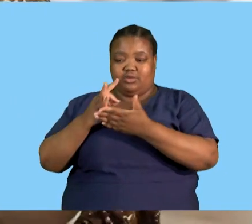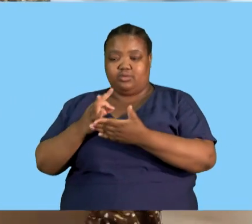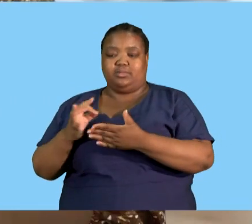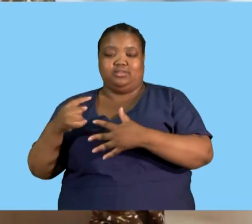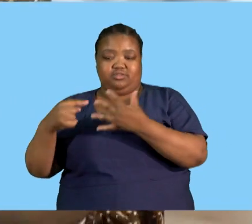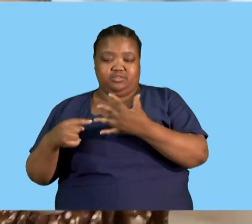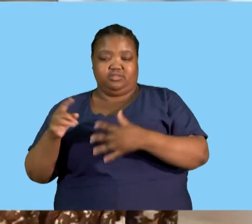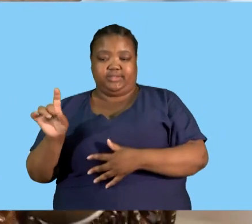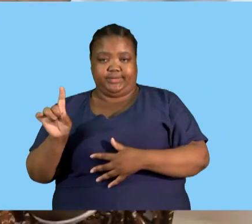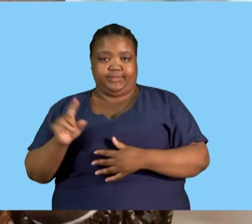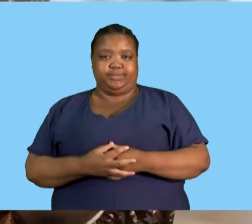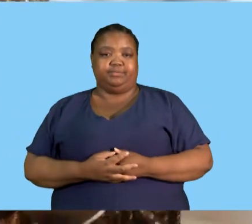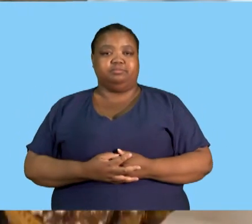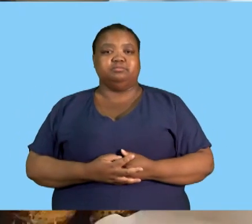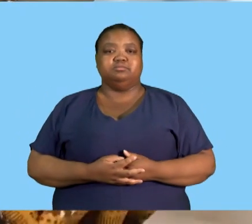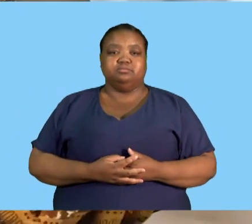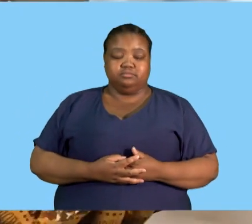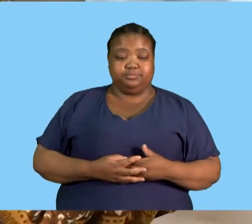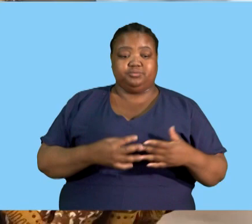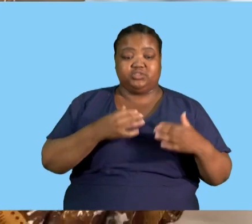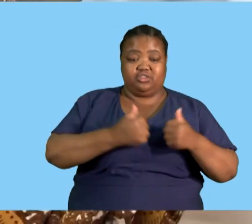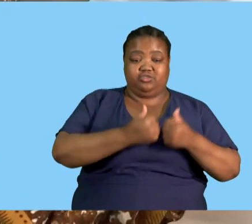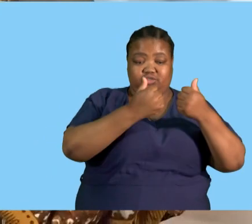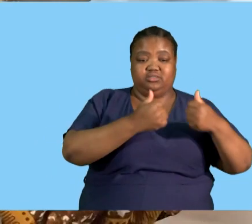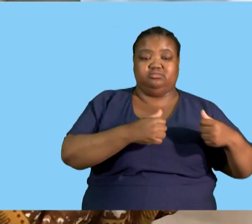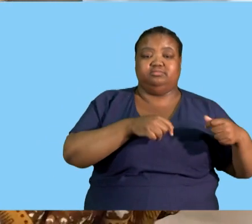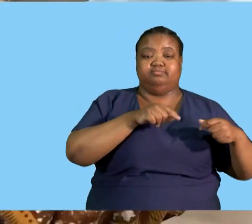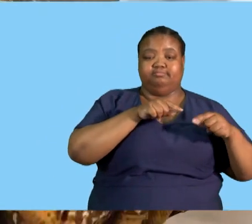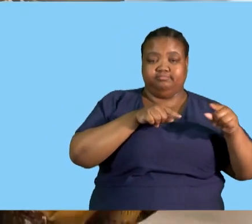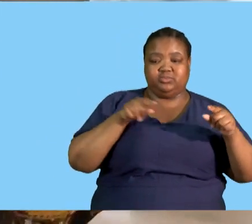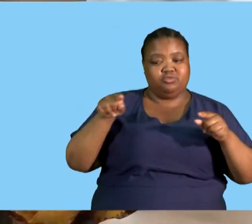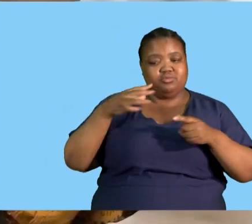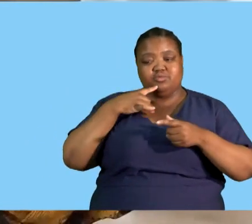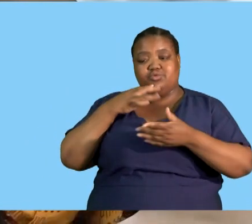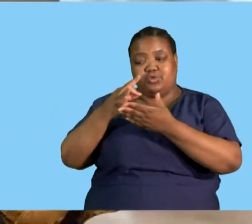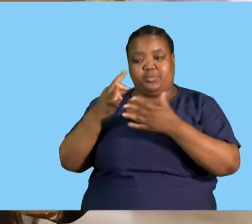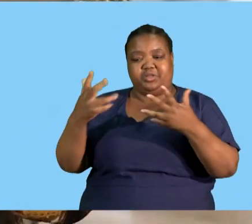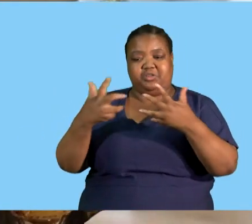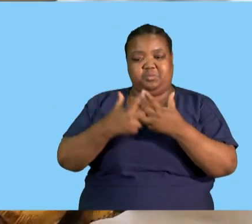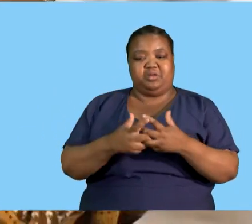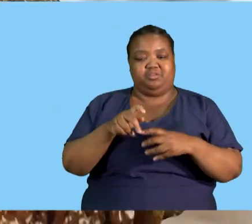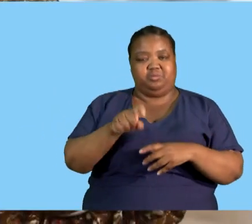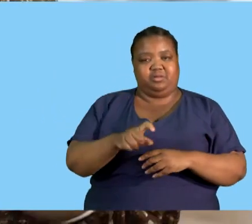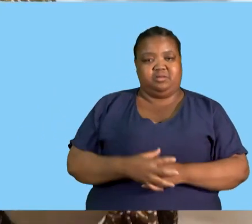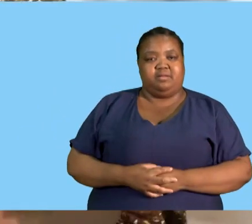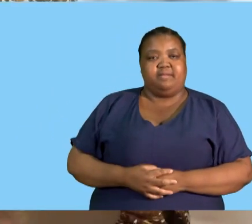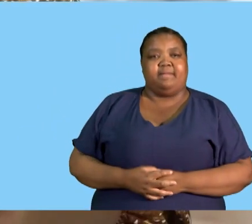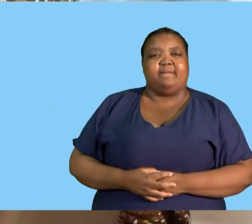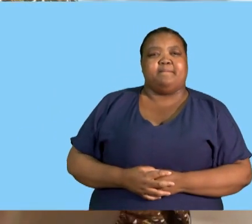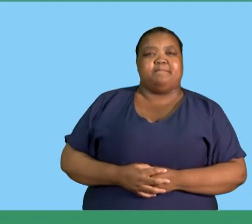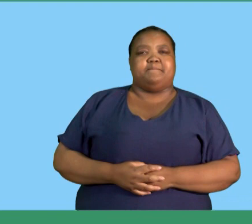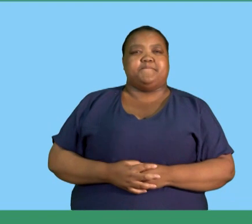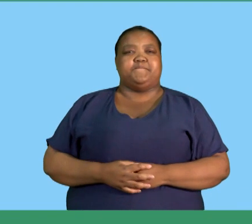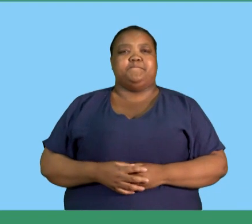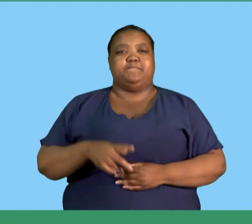here is a recommendation for that challenge. So whatever challenge, it needs to have a recommendation, but the recommendation must link. Right, so